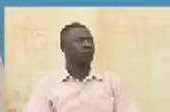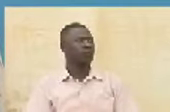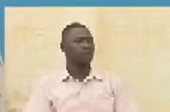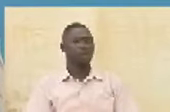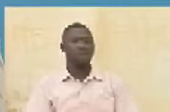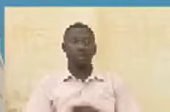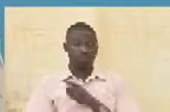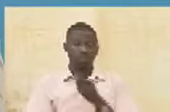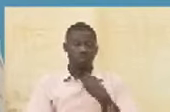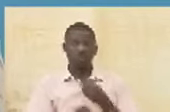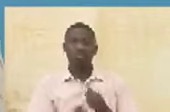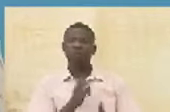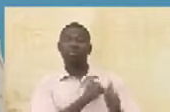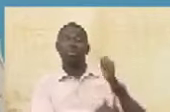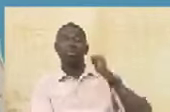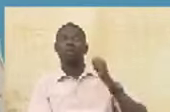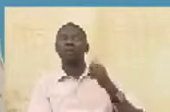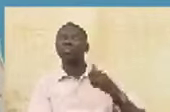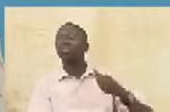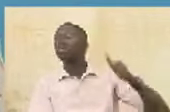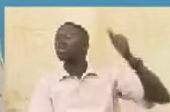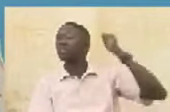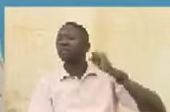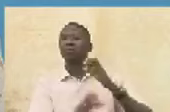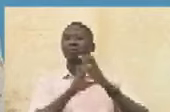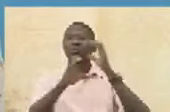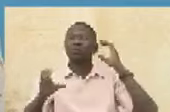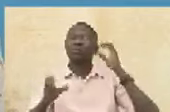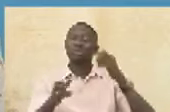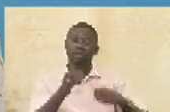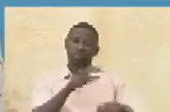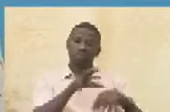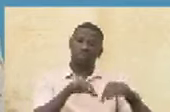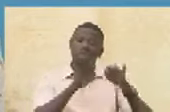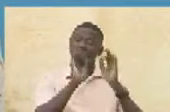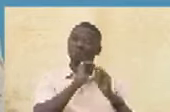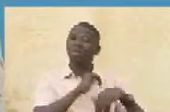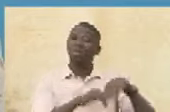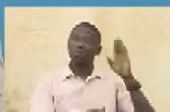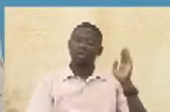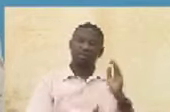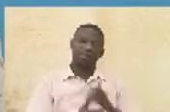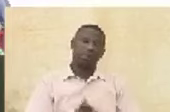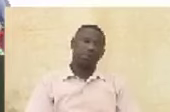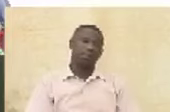people." They told me, "Go back into the room. They were evacuated. They were taken away from here